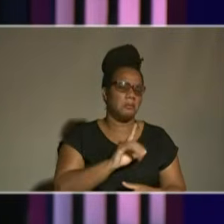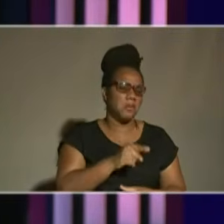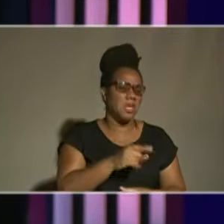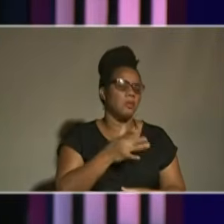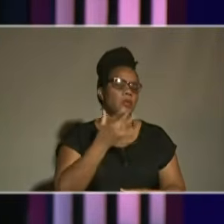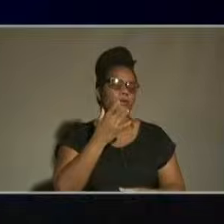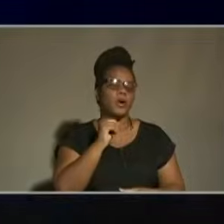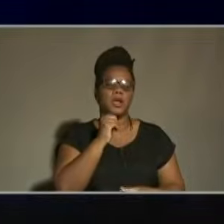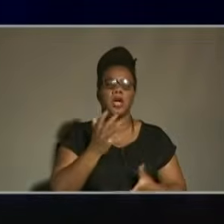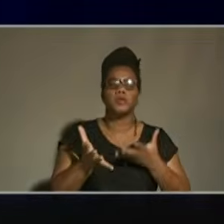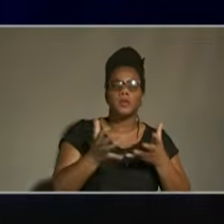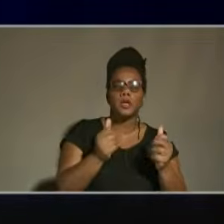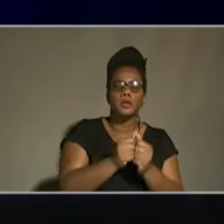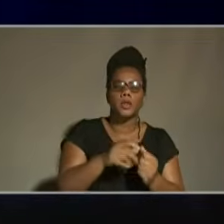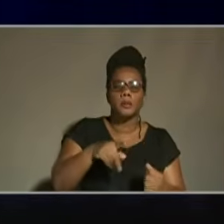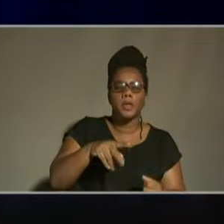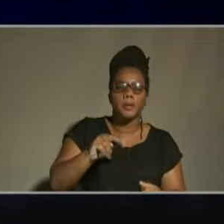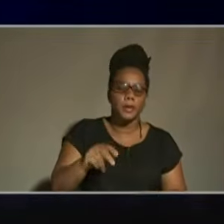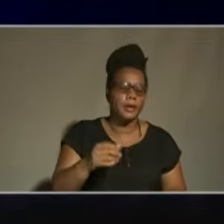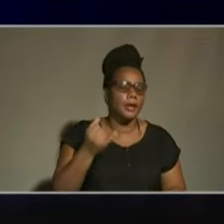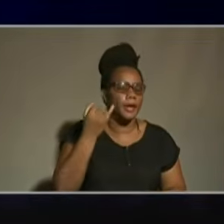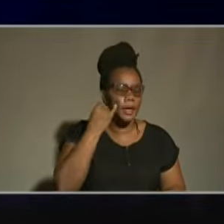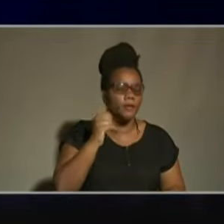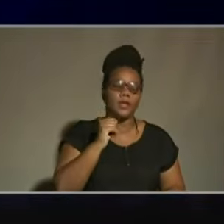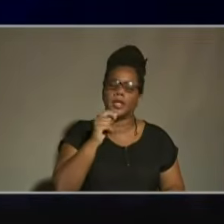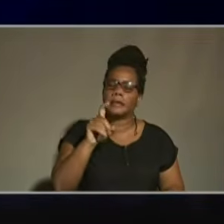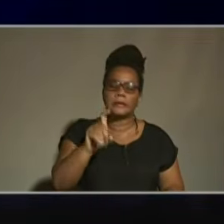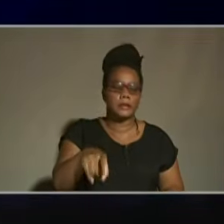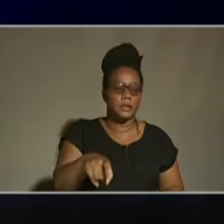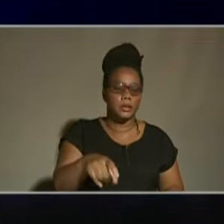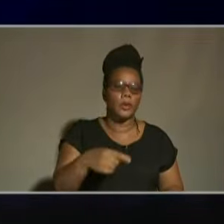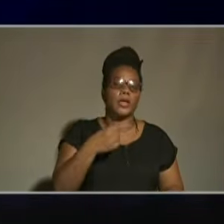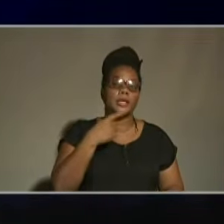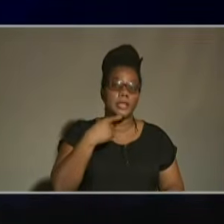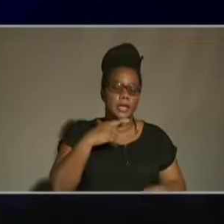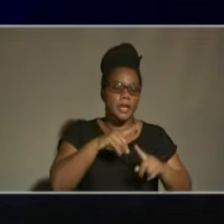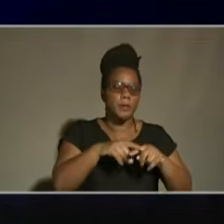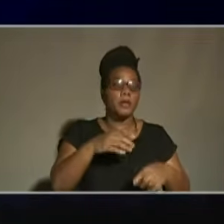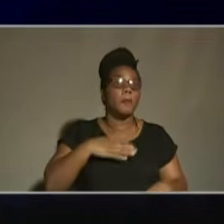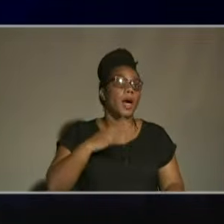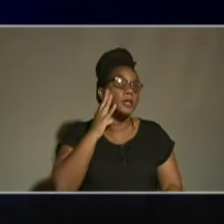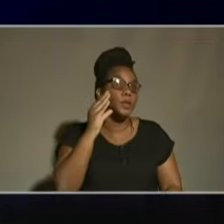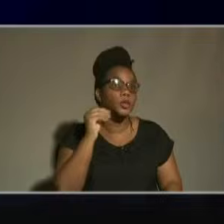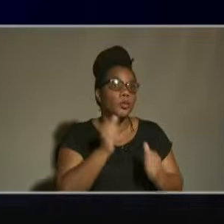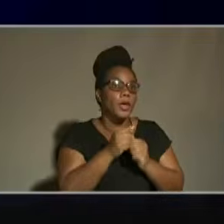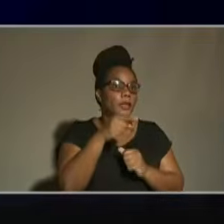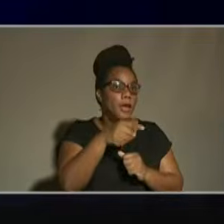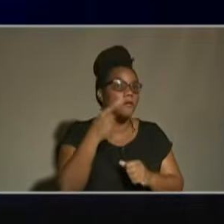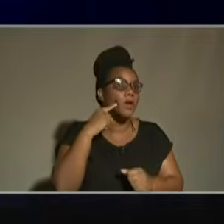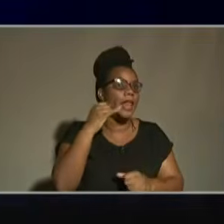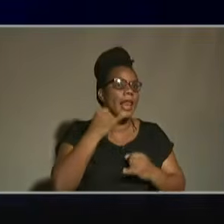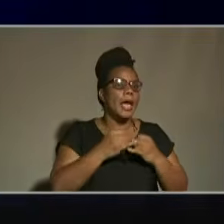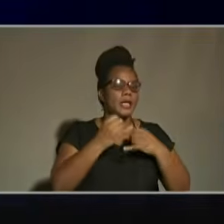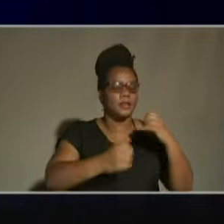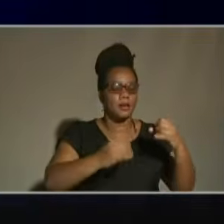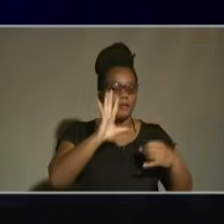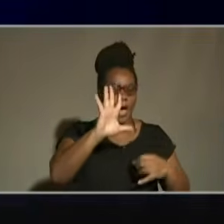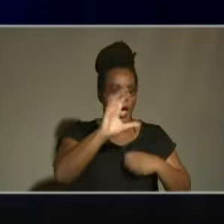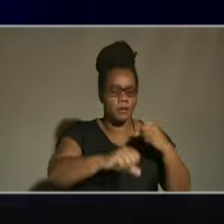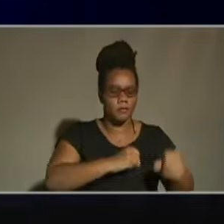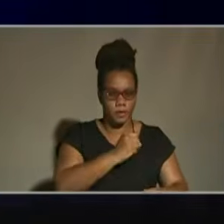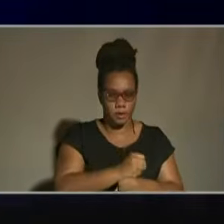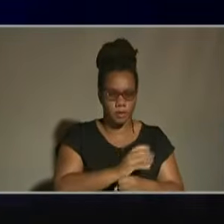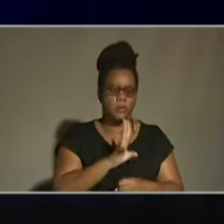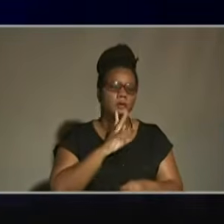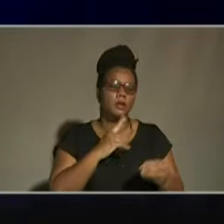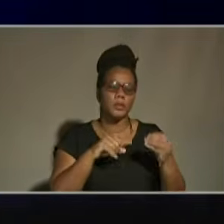with the opposition at all if he didn't have to. And I say that based on my experience with him over the last 5 years. He talks about he didn't